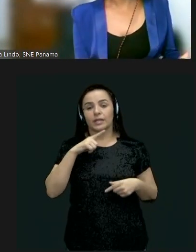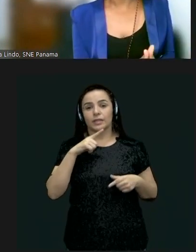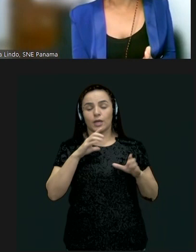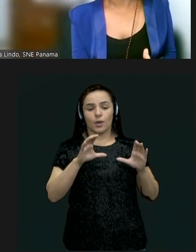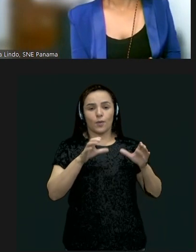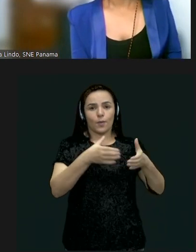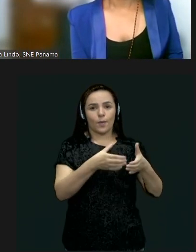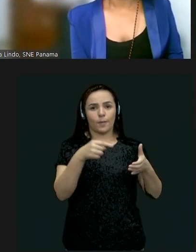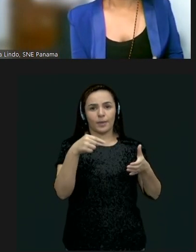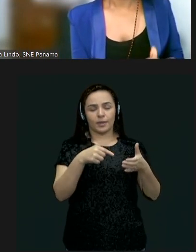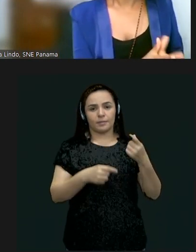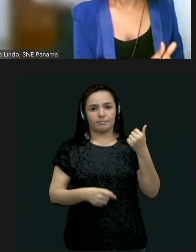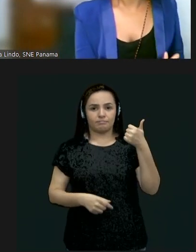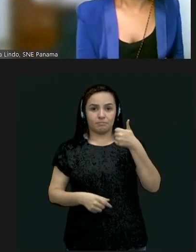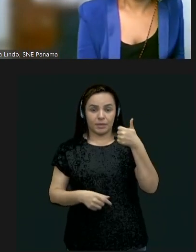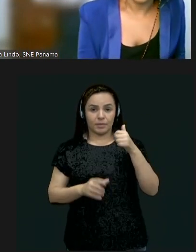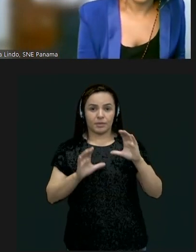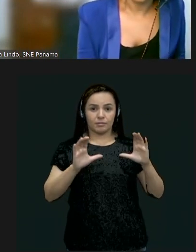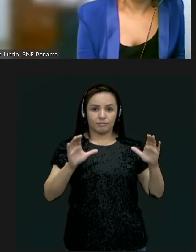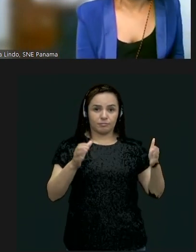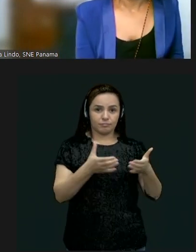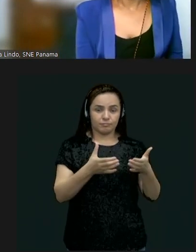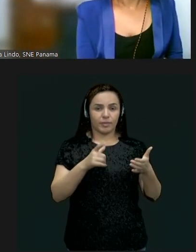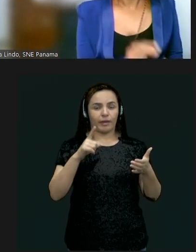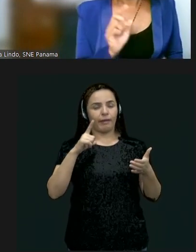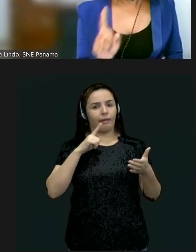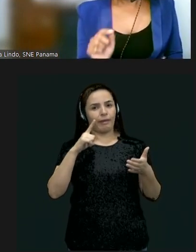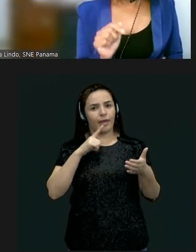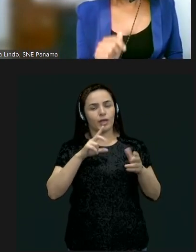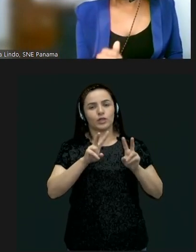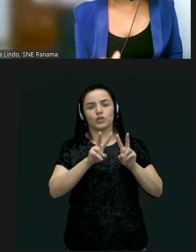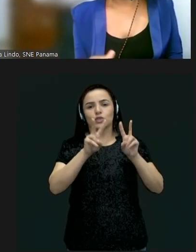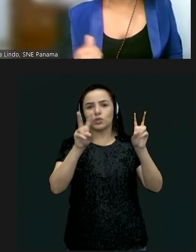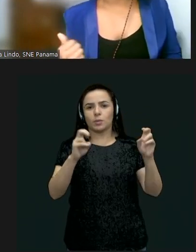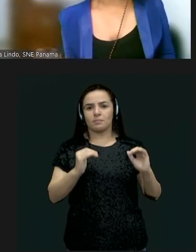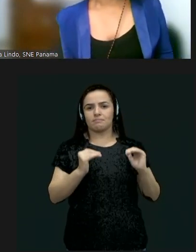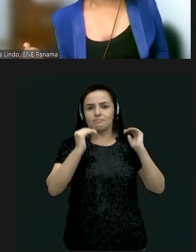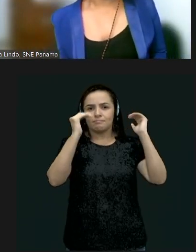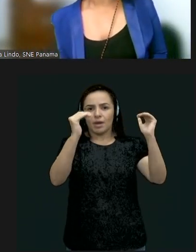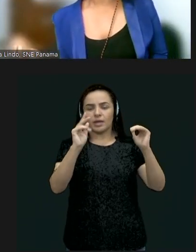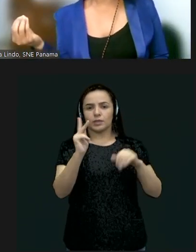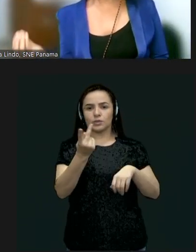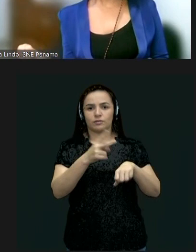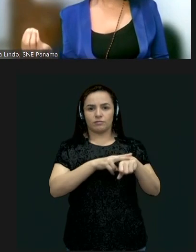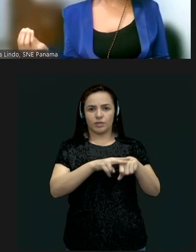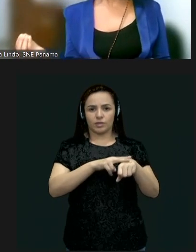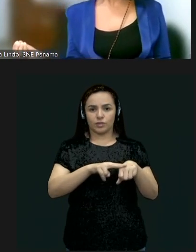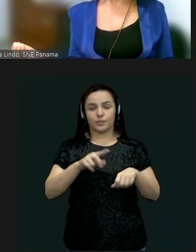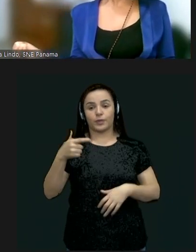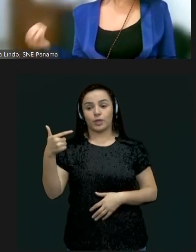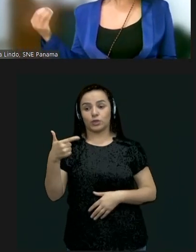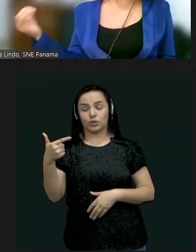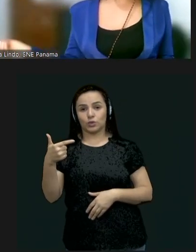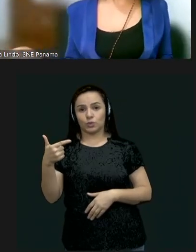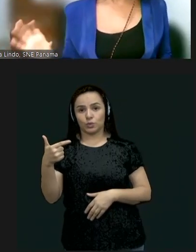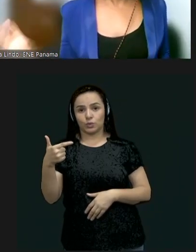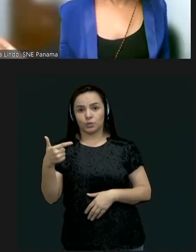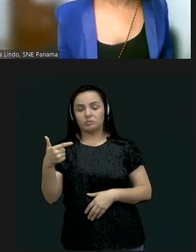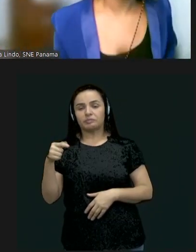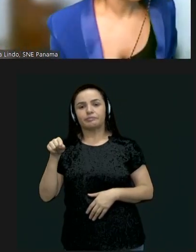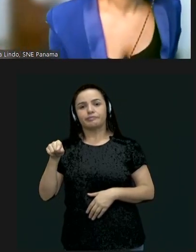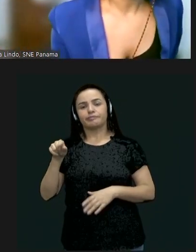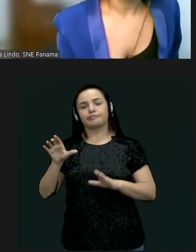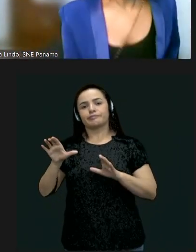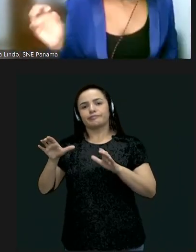two committees. The first committee is the high-level committee on green hydrogen, And the second one is the Green